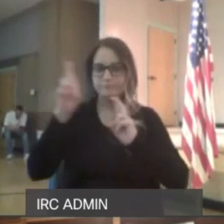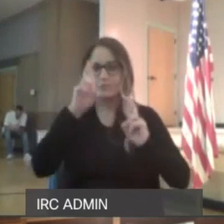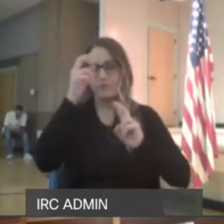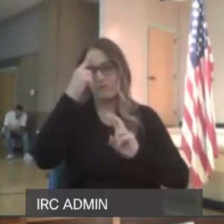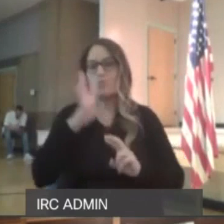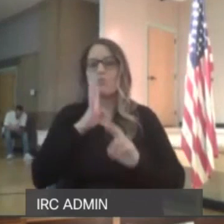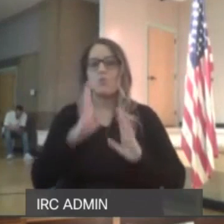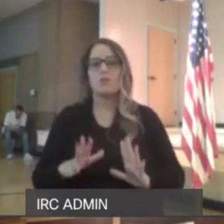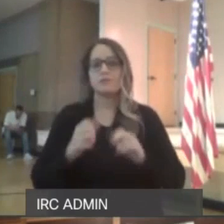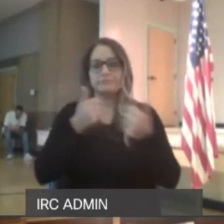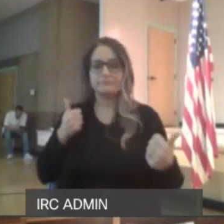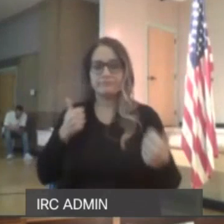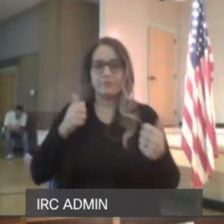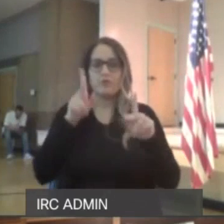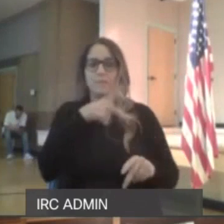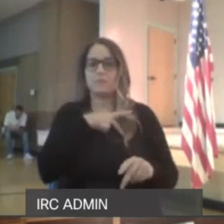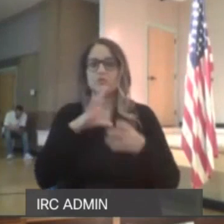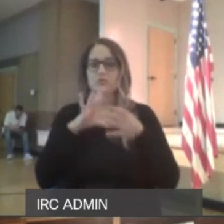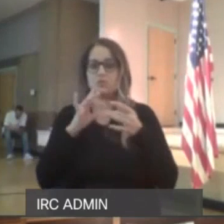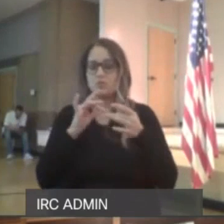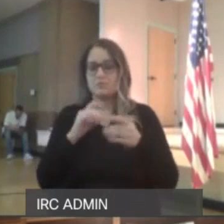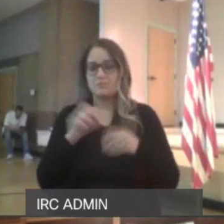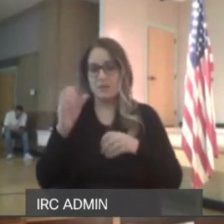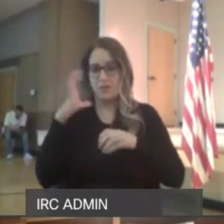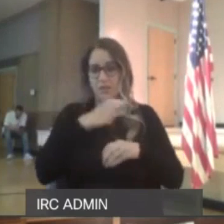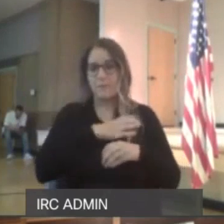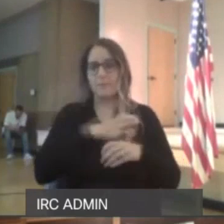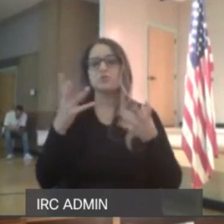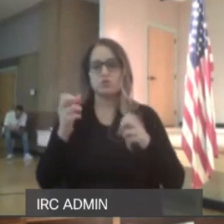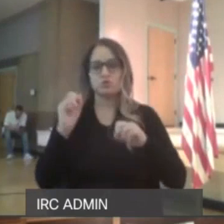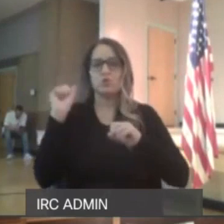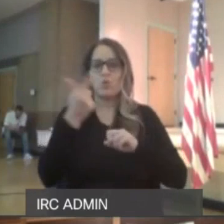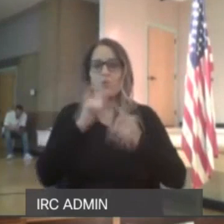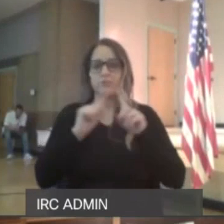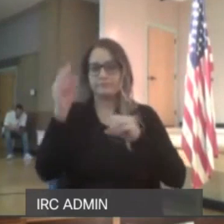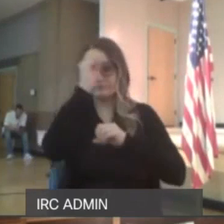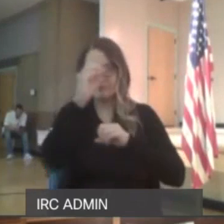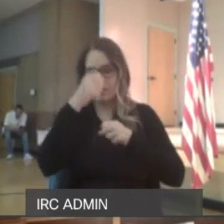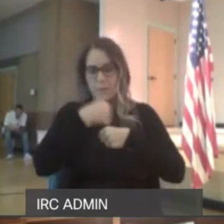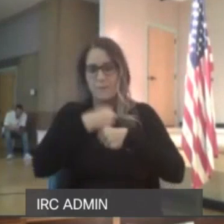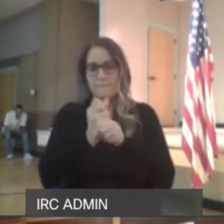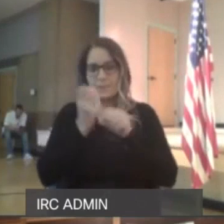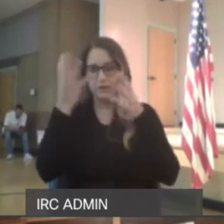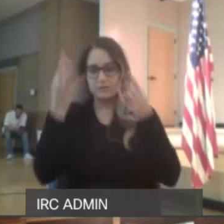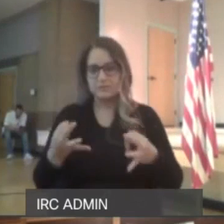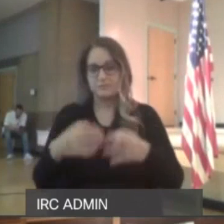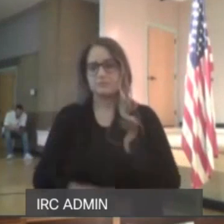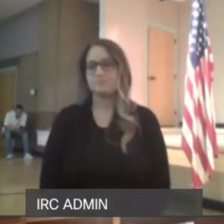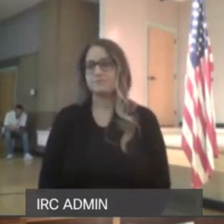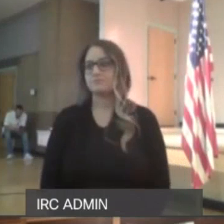the speakers and avoid personal comments. Remember, the commission must hear all sides of an issue to make an informed decision.